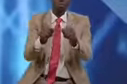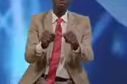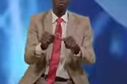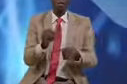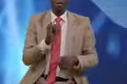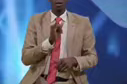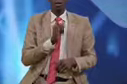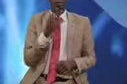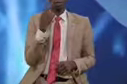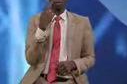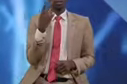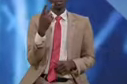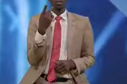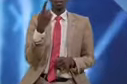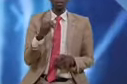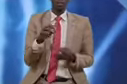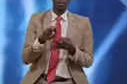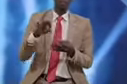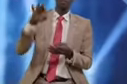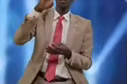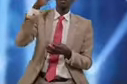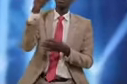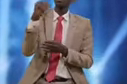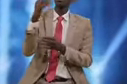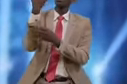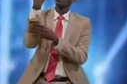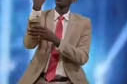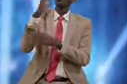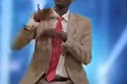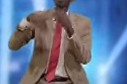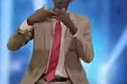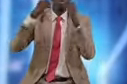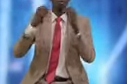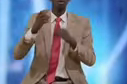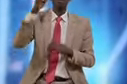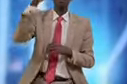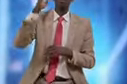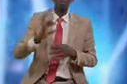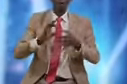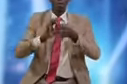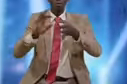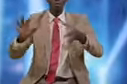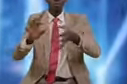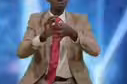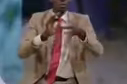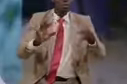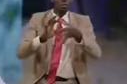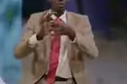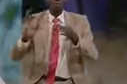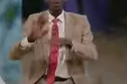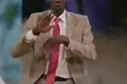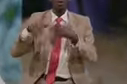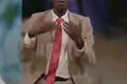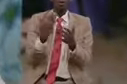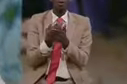the Spirit, the hand of the Almighty God, untying all the knots in your